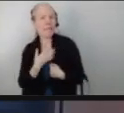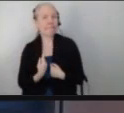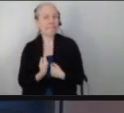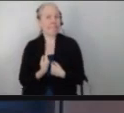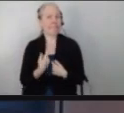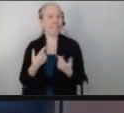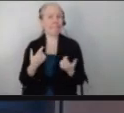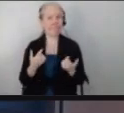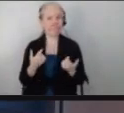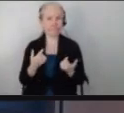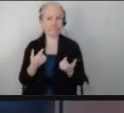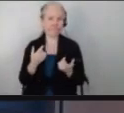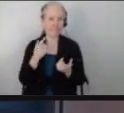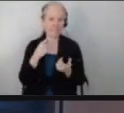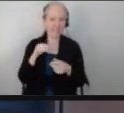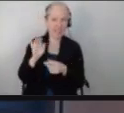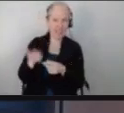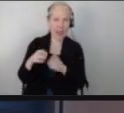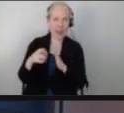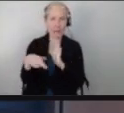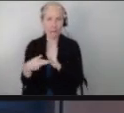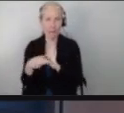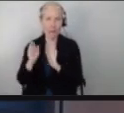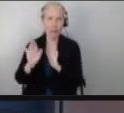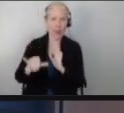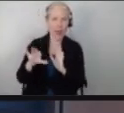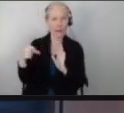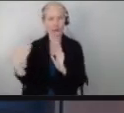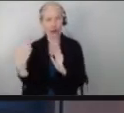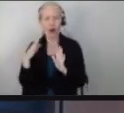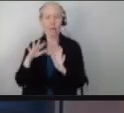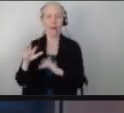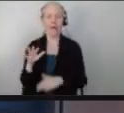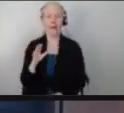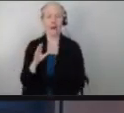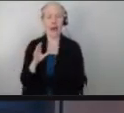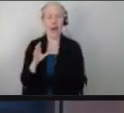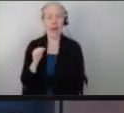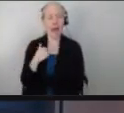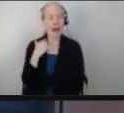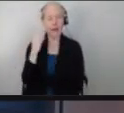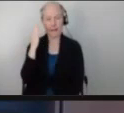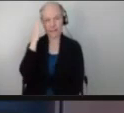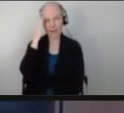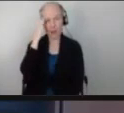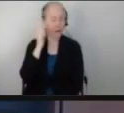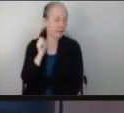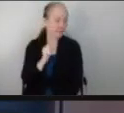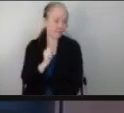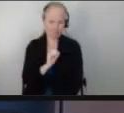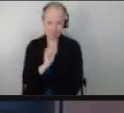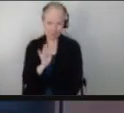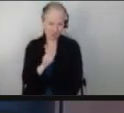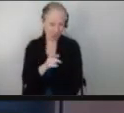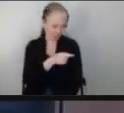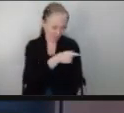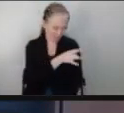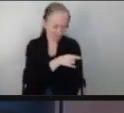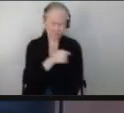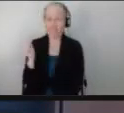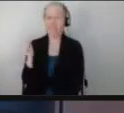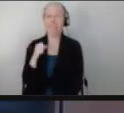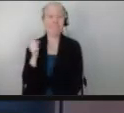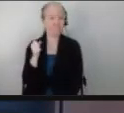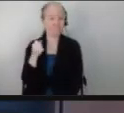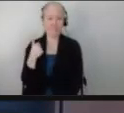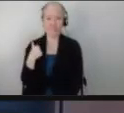were in certain jobs and roles, and knowing, Michelle, that yes, we had